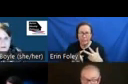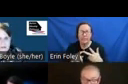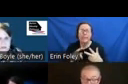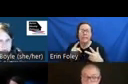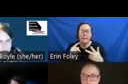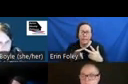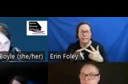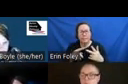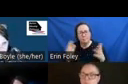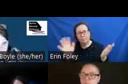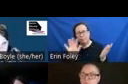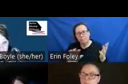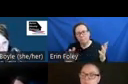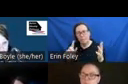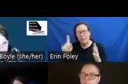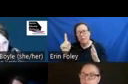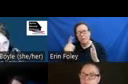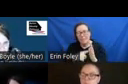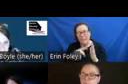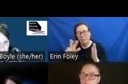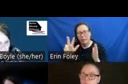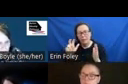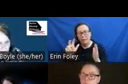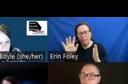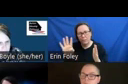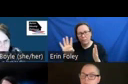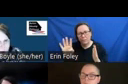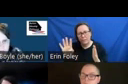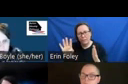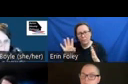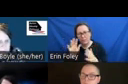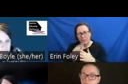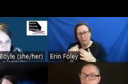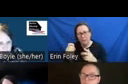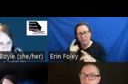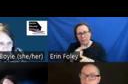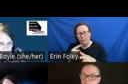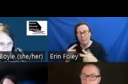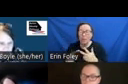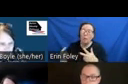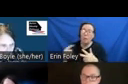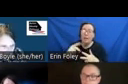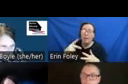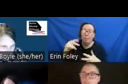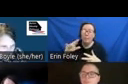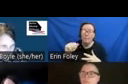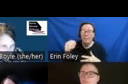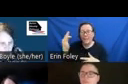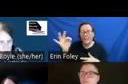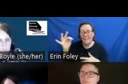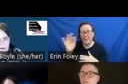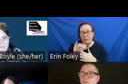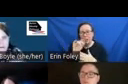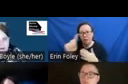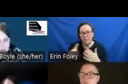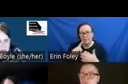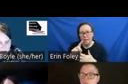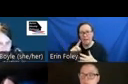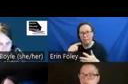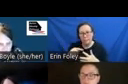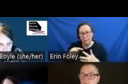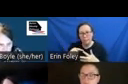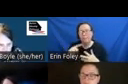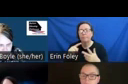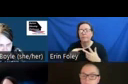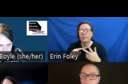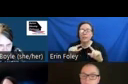about $1,324 a month. Oh, I forgot to mention PCA is $19 an hour. Group adult foster care is